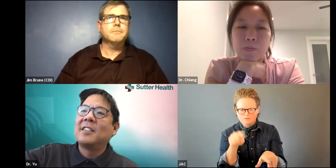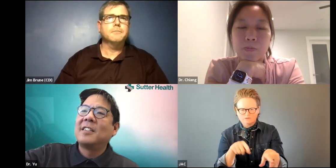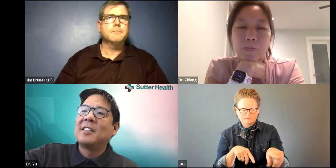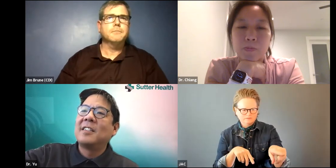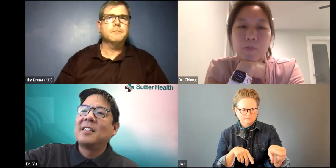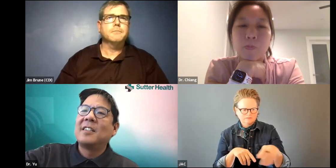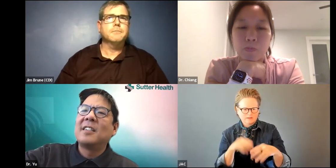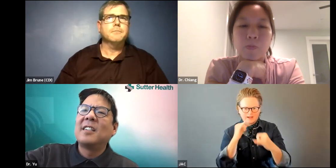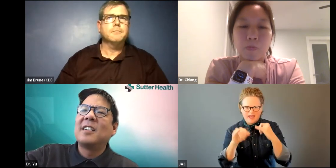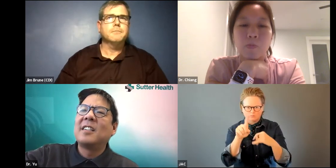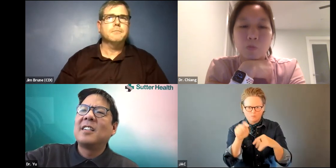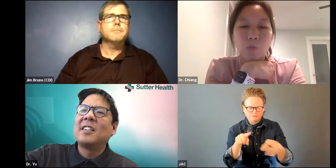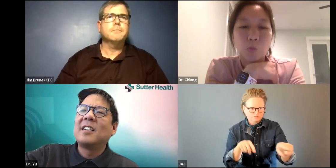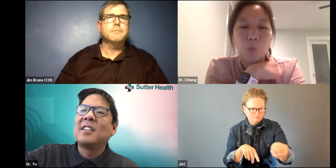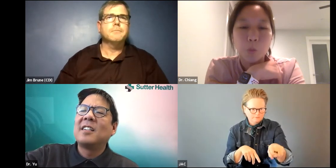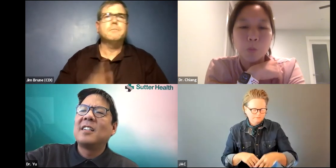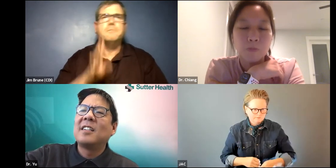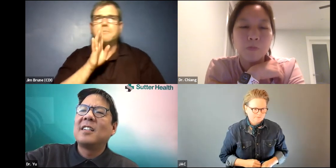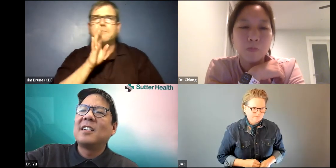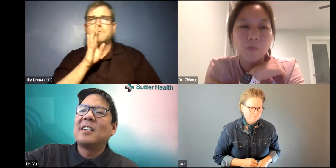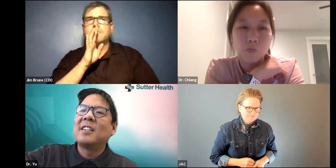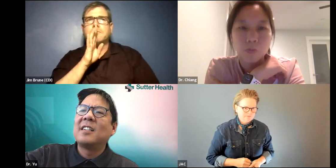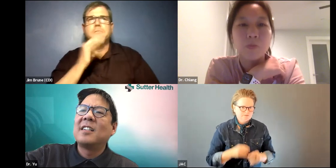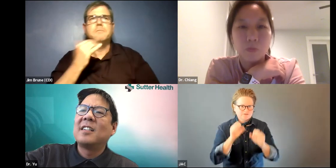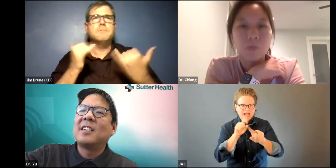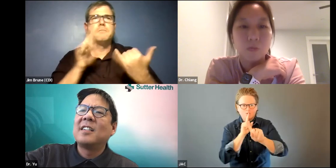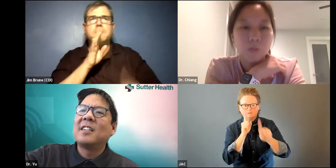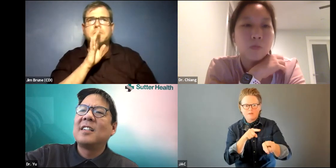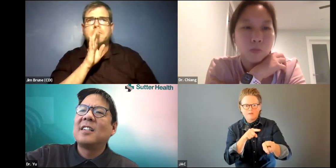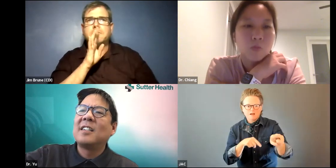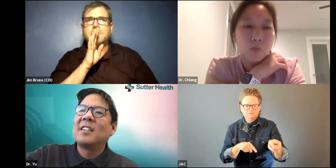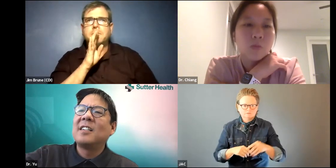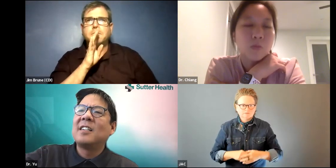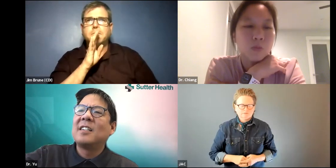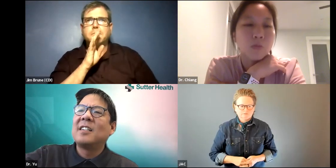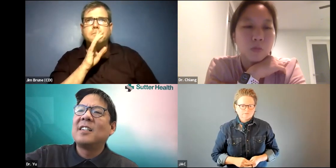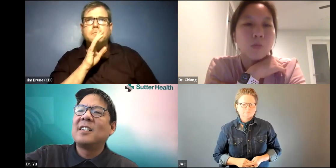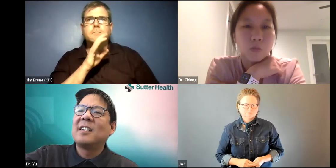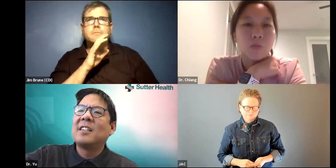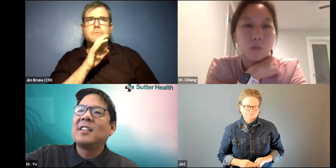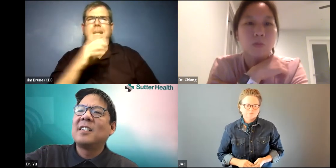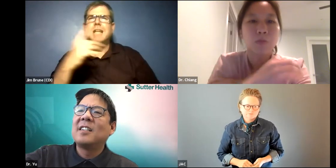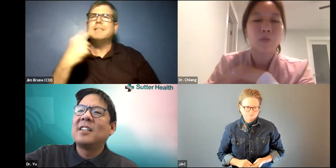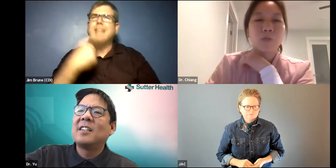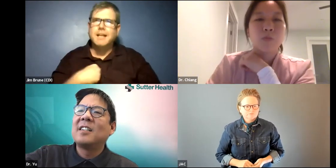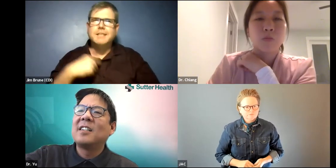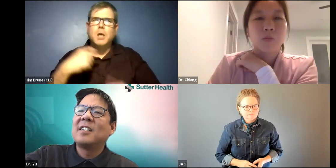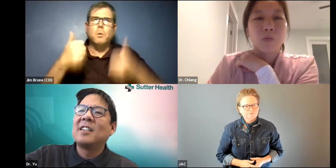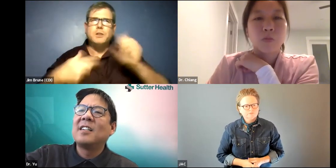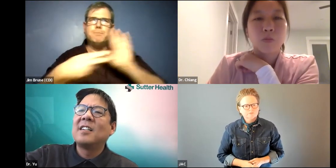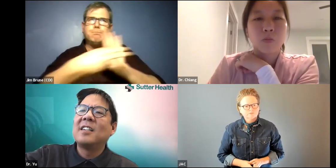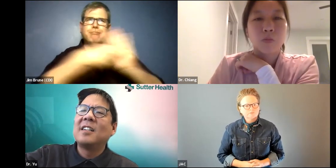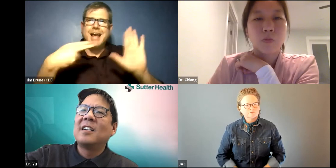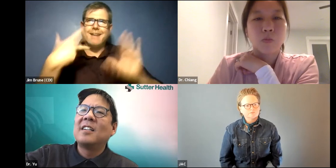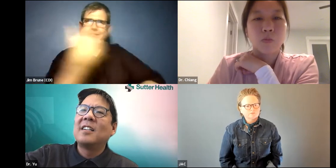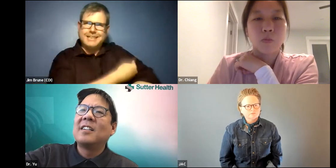Oh, okay. Yeah. Are they going to tell us? Are they going to tell us which brand of vaccine that we